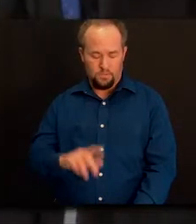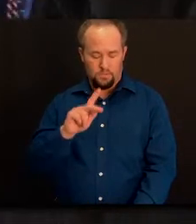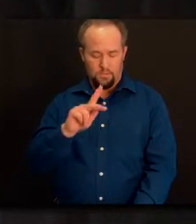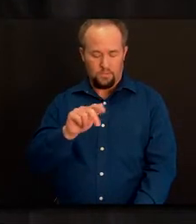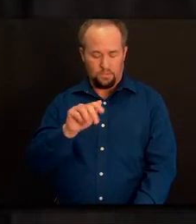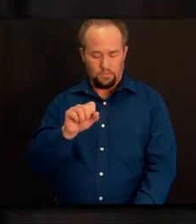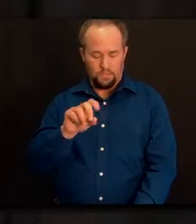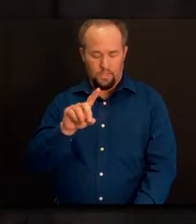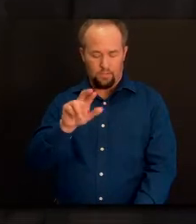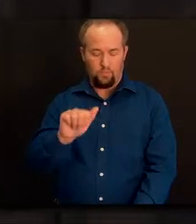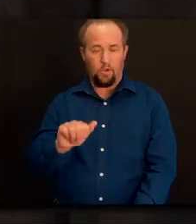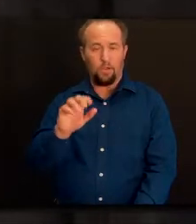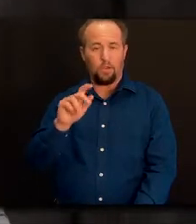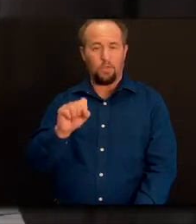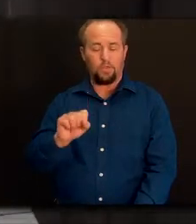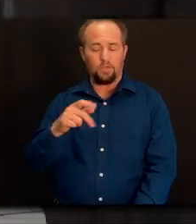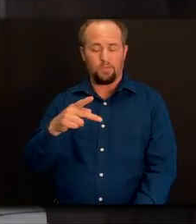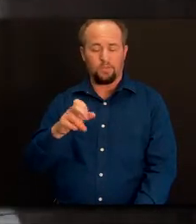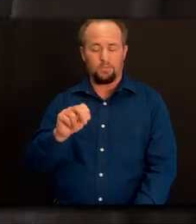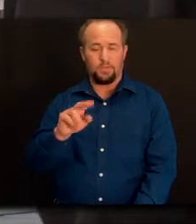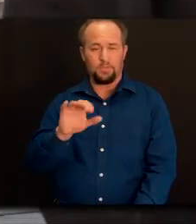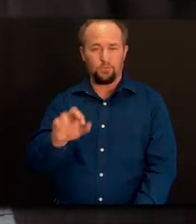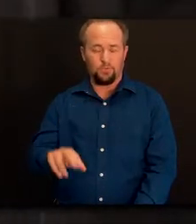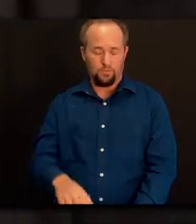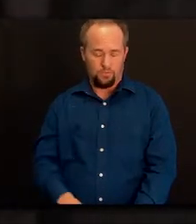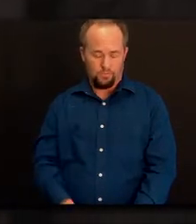Cassandra K. Spencer.